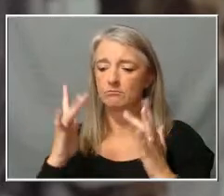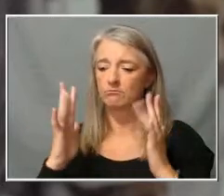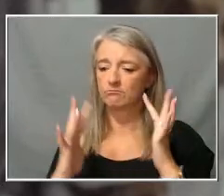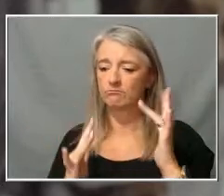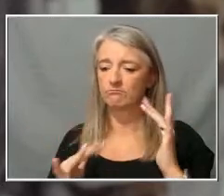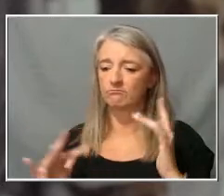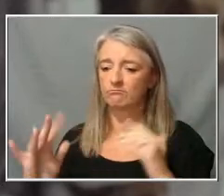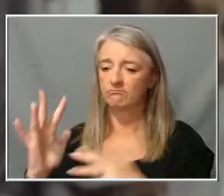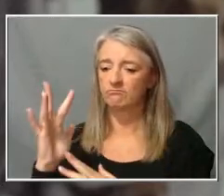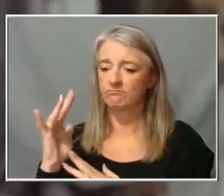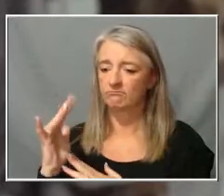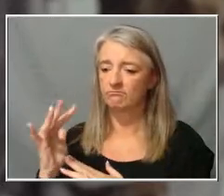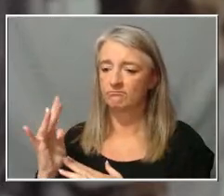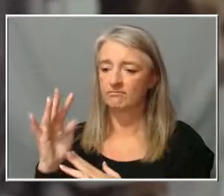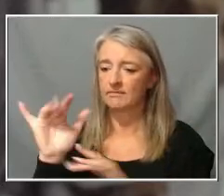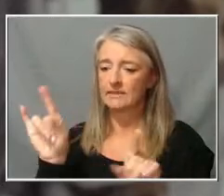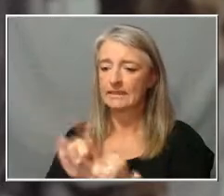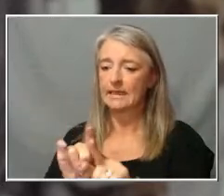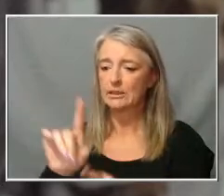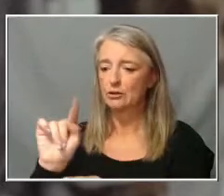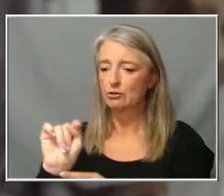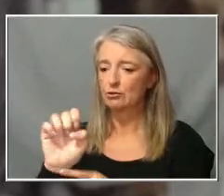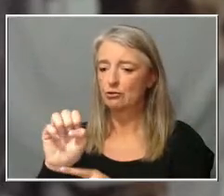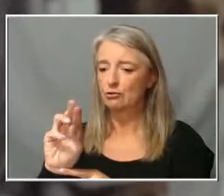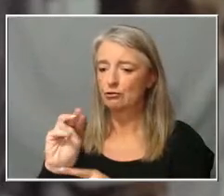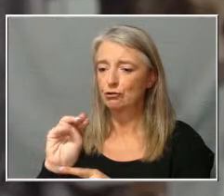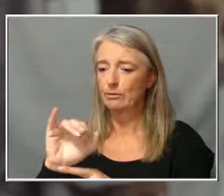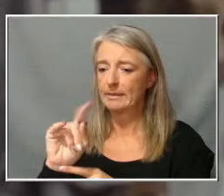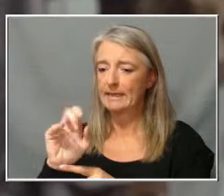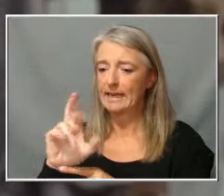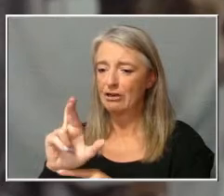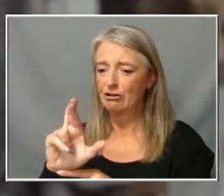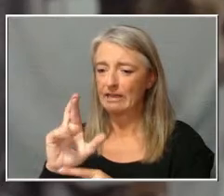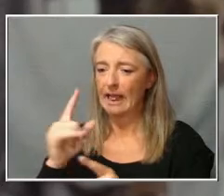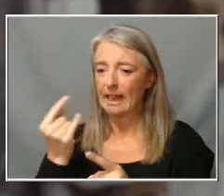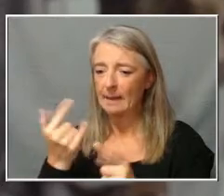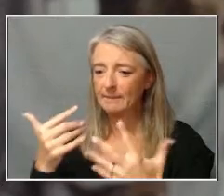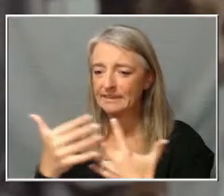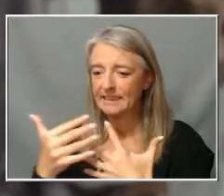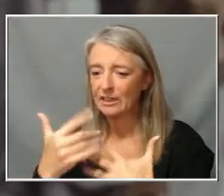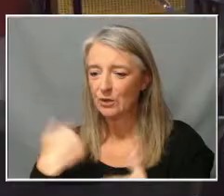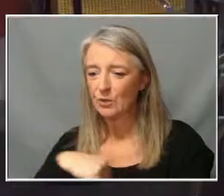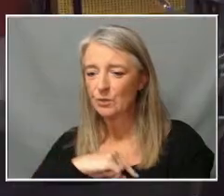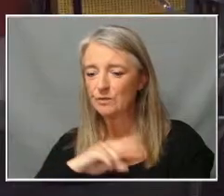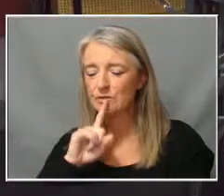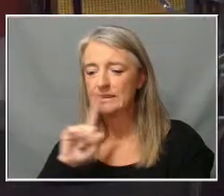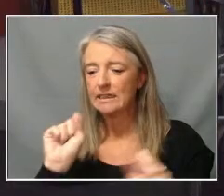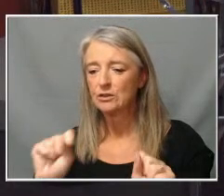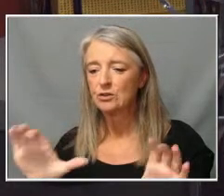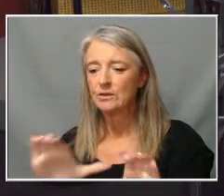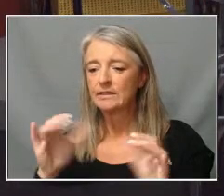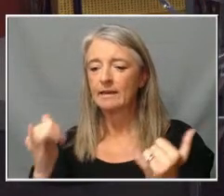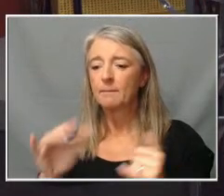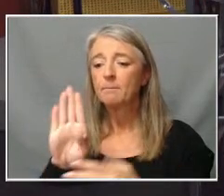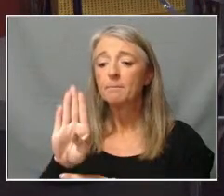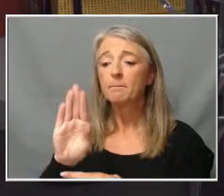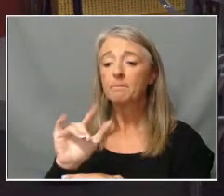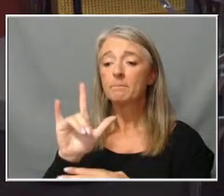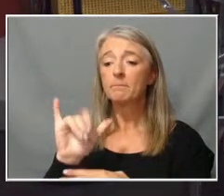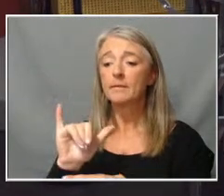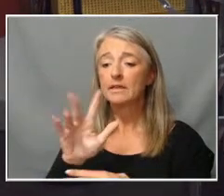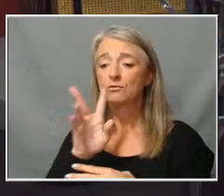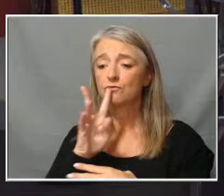the Terminator, which is a little scary. It's fascinating, We can do that now. It really is. Billy, I want to talk about this